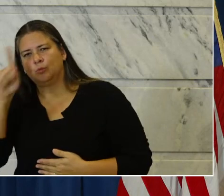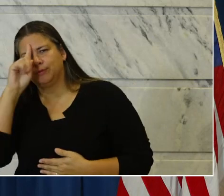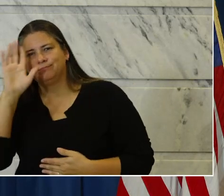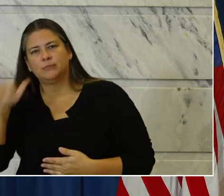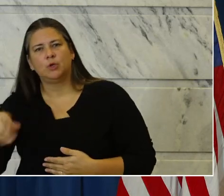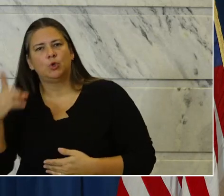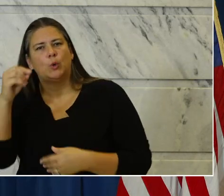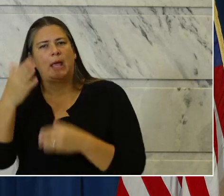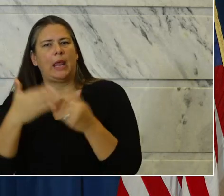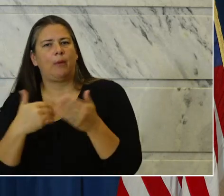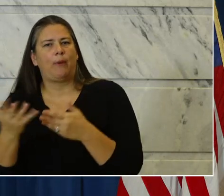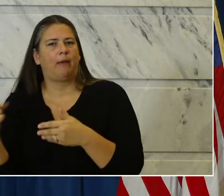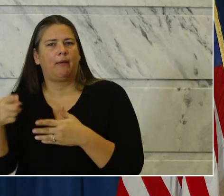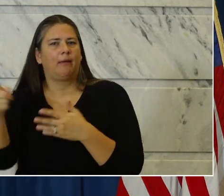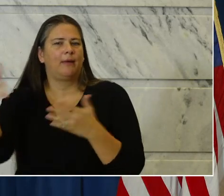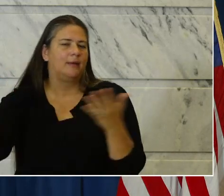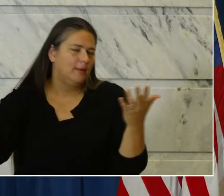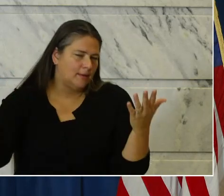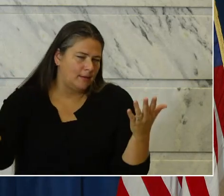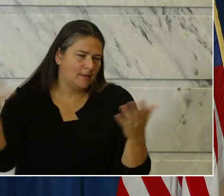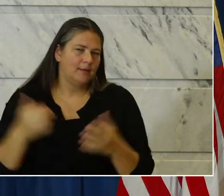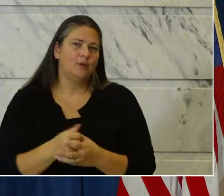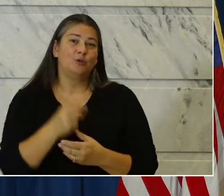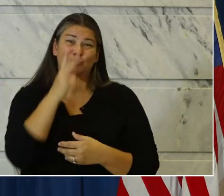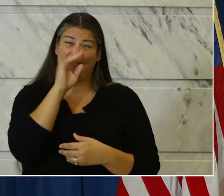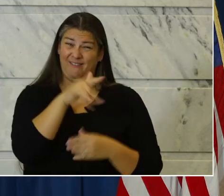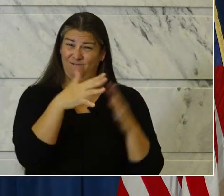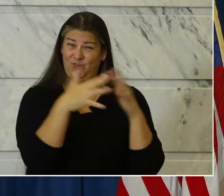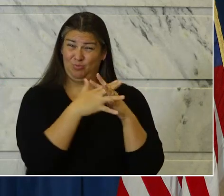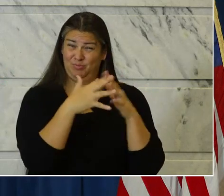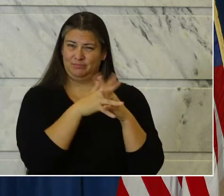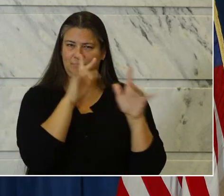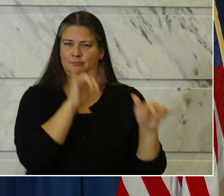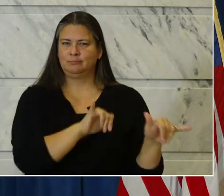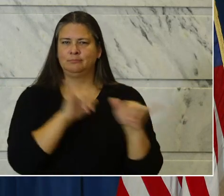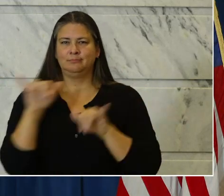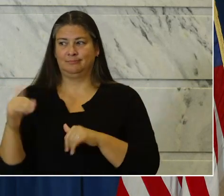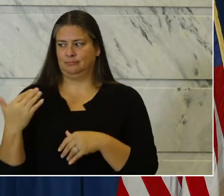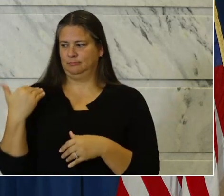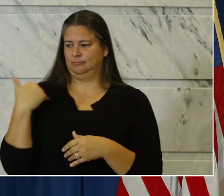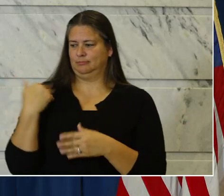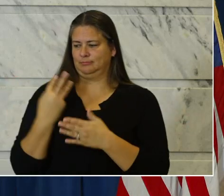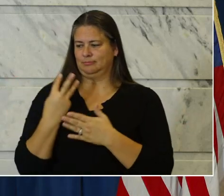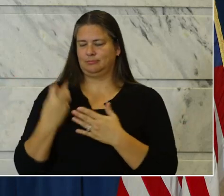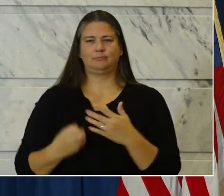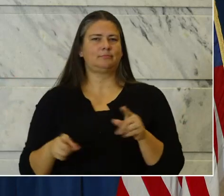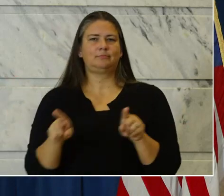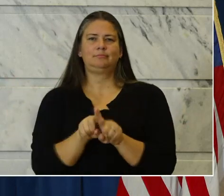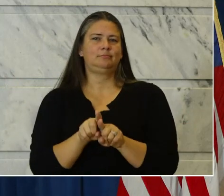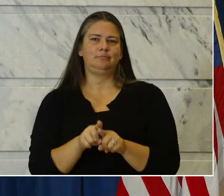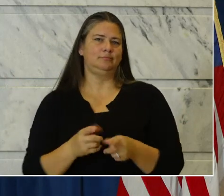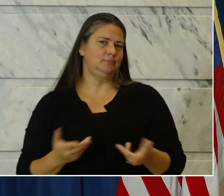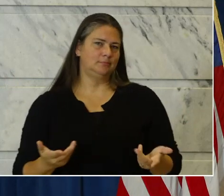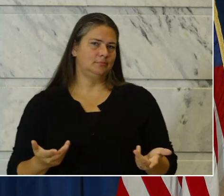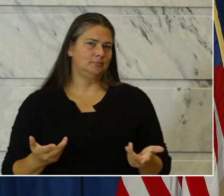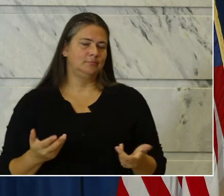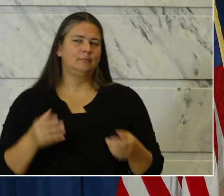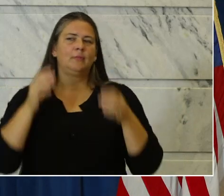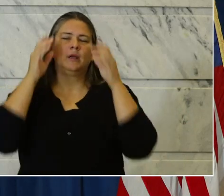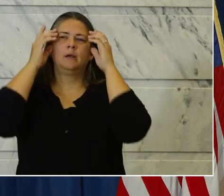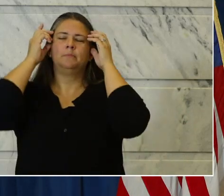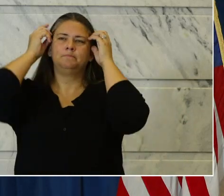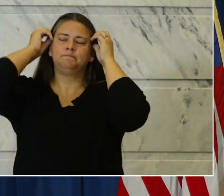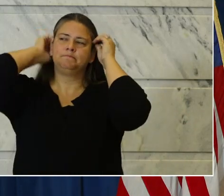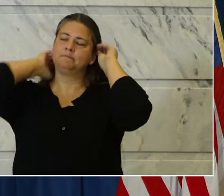that with football this last weekend. But